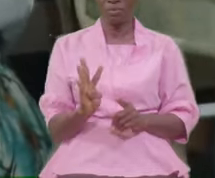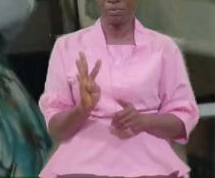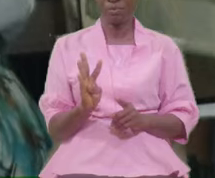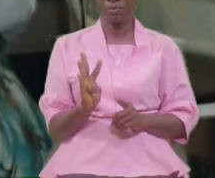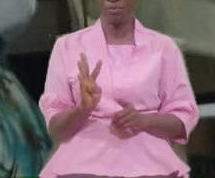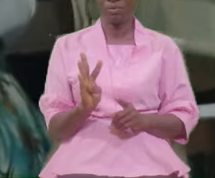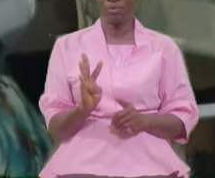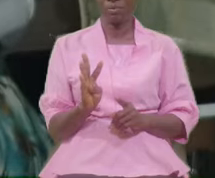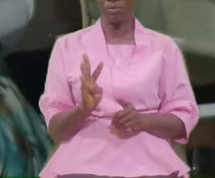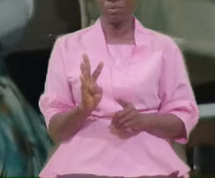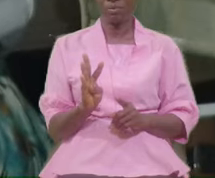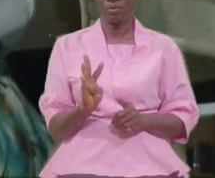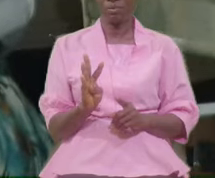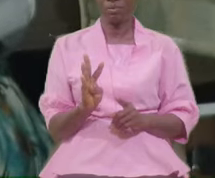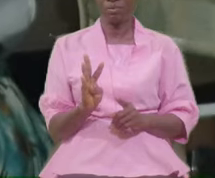f